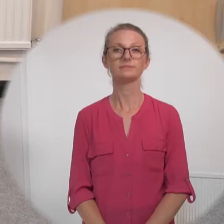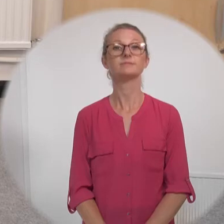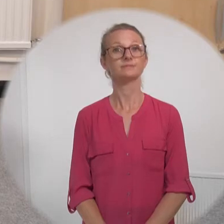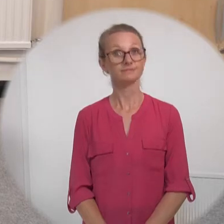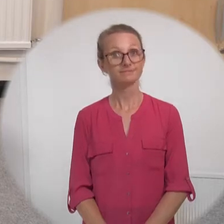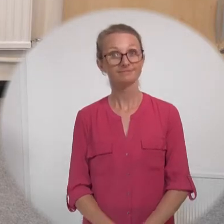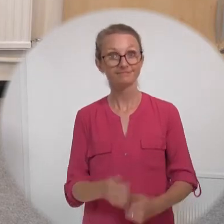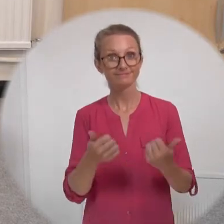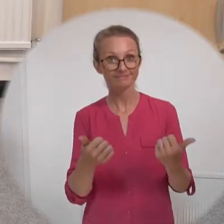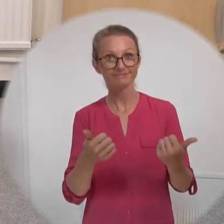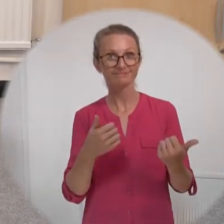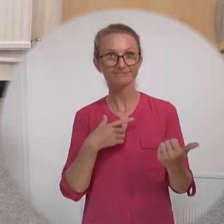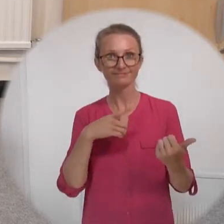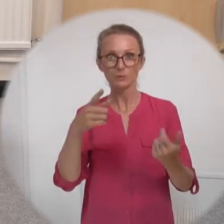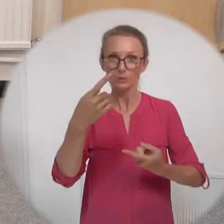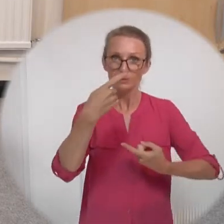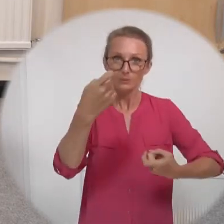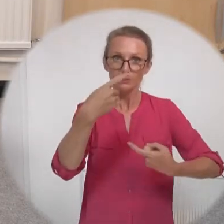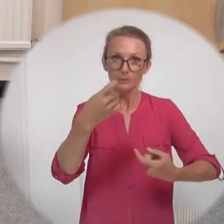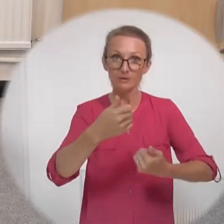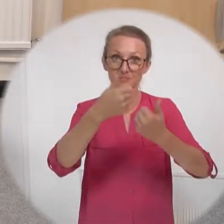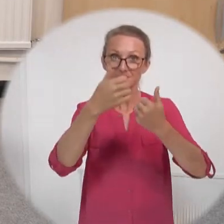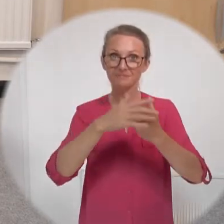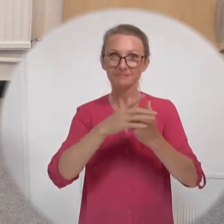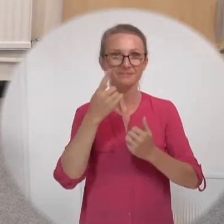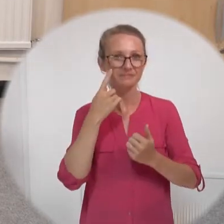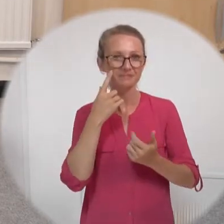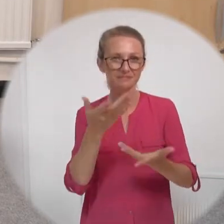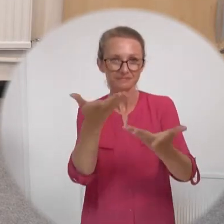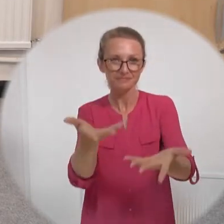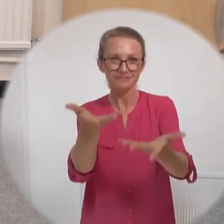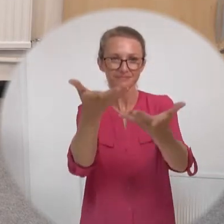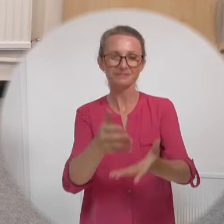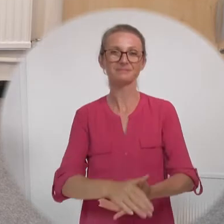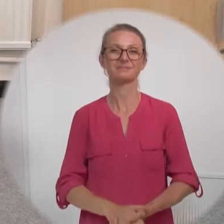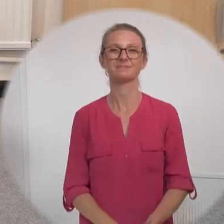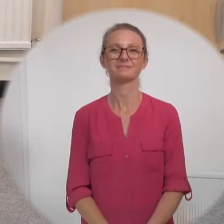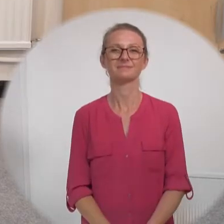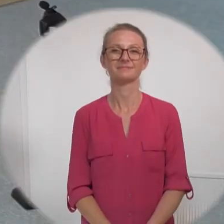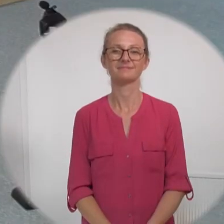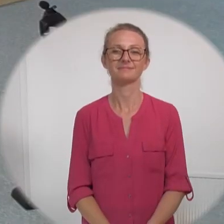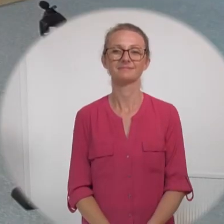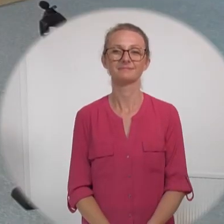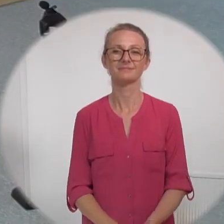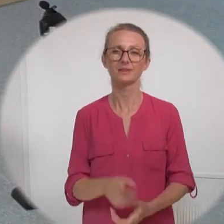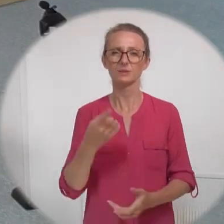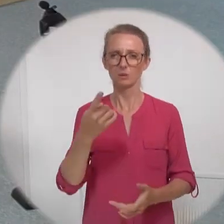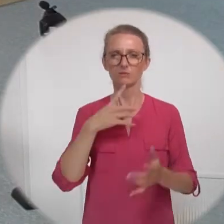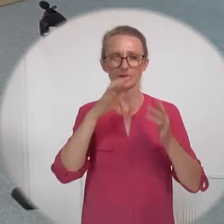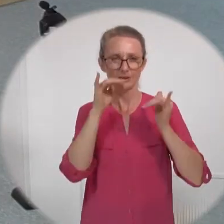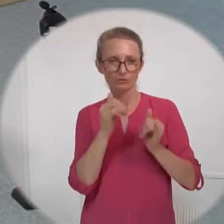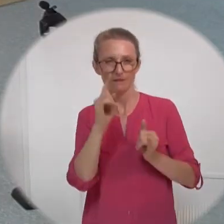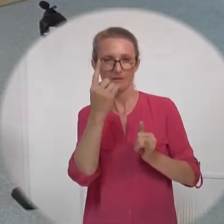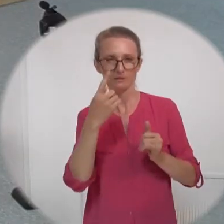Right, so I think you've got that. Let's go for it. So first and foremost, posture check.